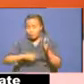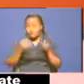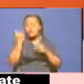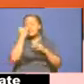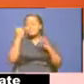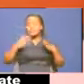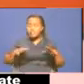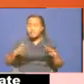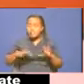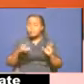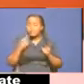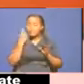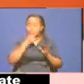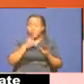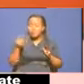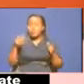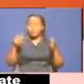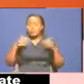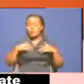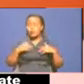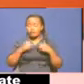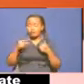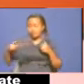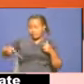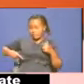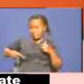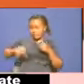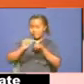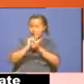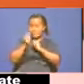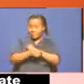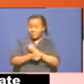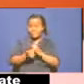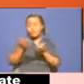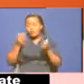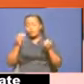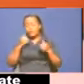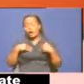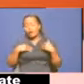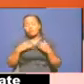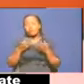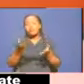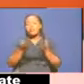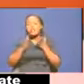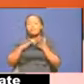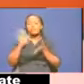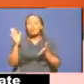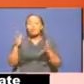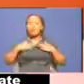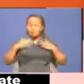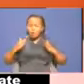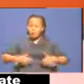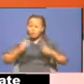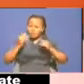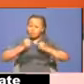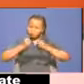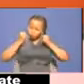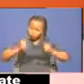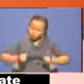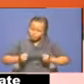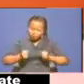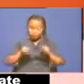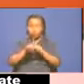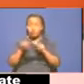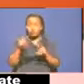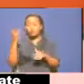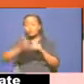transplanted are going to be on heavy immunosuppression. So we technically suppress the body's immunity to fight mm-hmm. and any infections, because this is